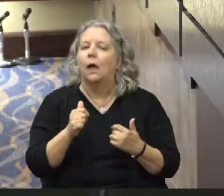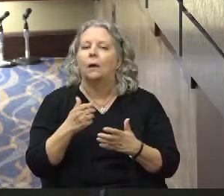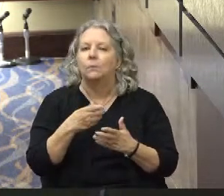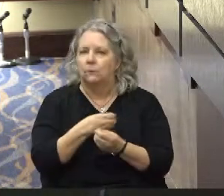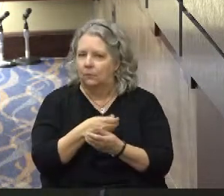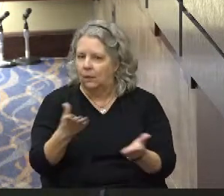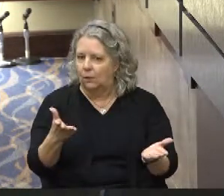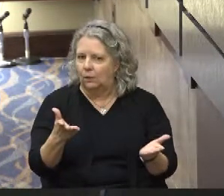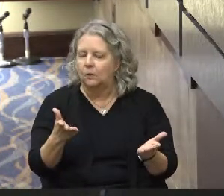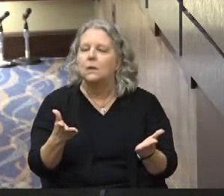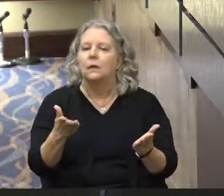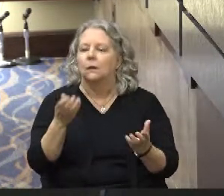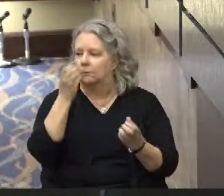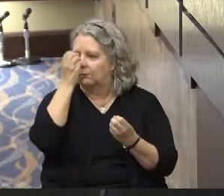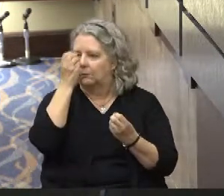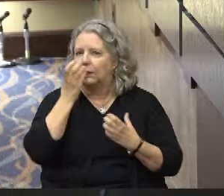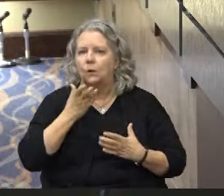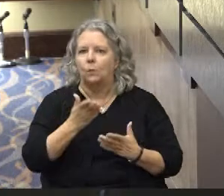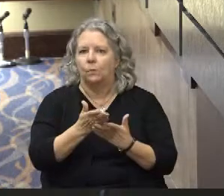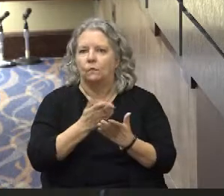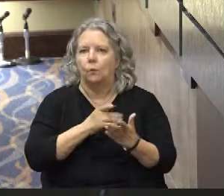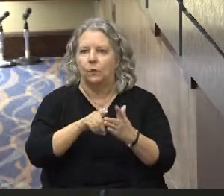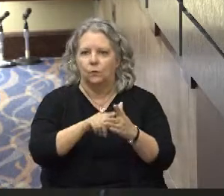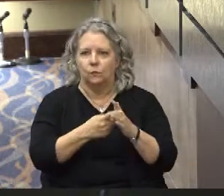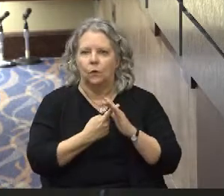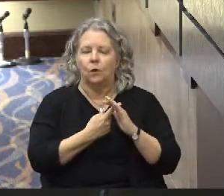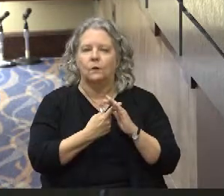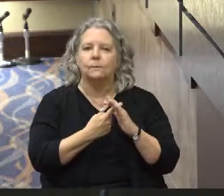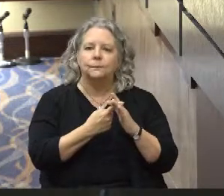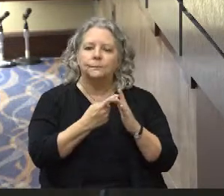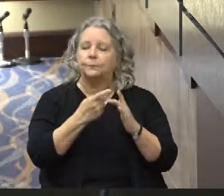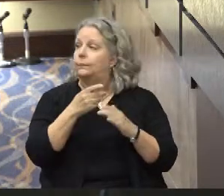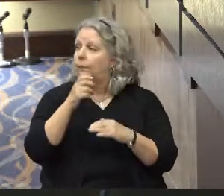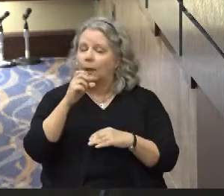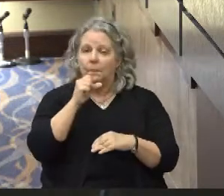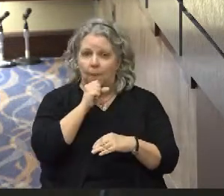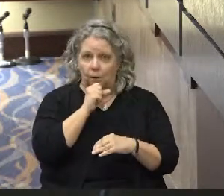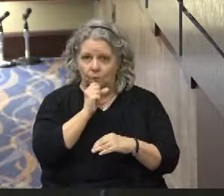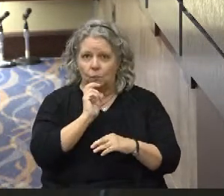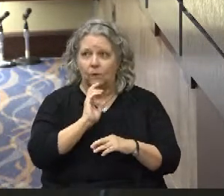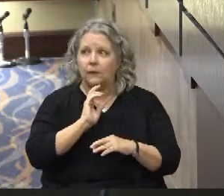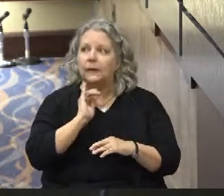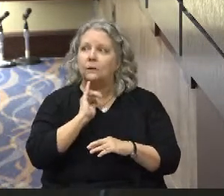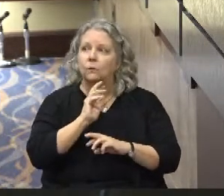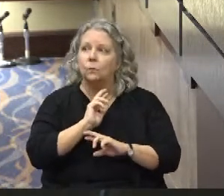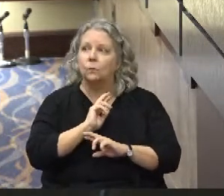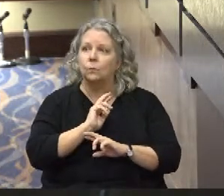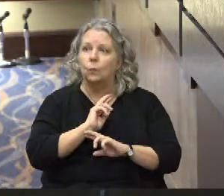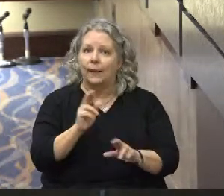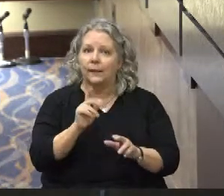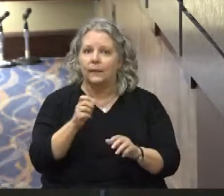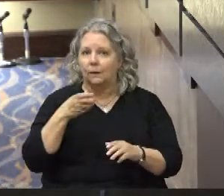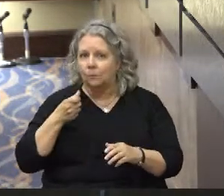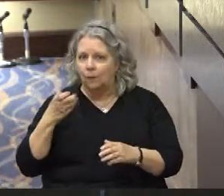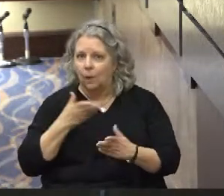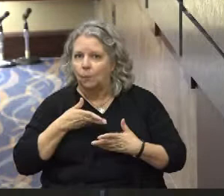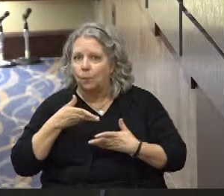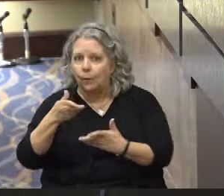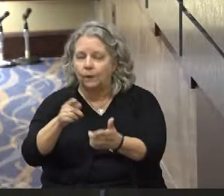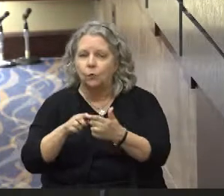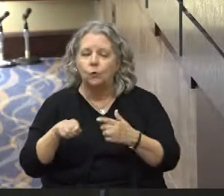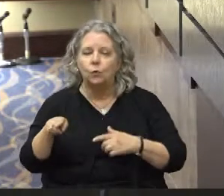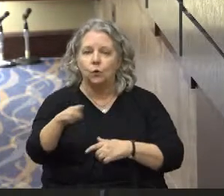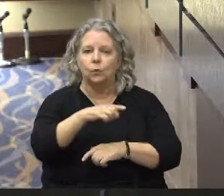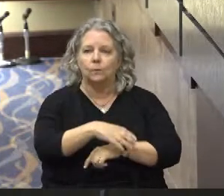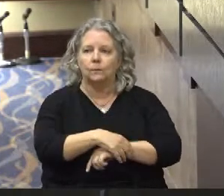you're able to approach the podium due to physical limitations, a microphone is available to be brought to you. Michelle, has anyone filled out a speaker card for a work session